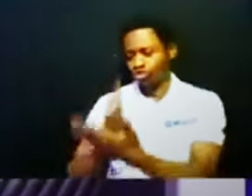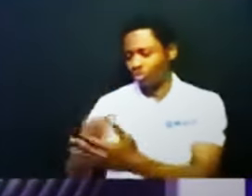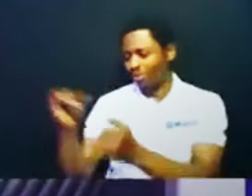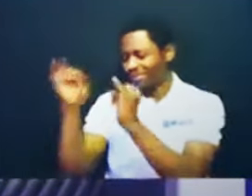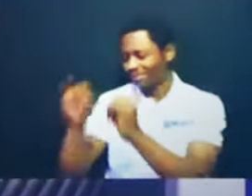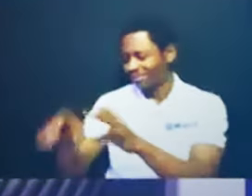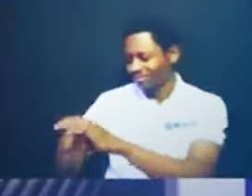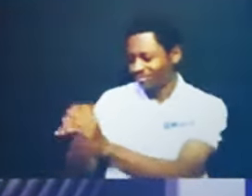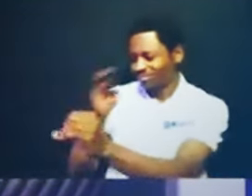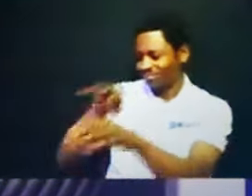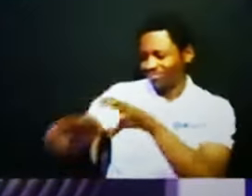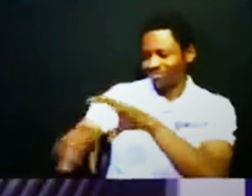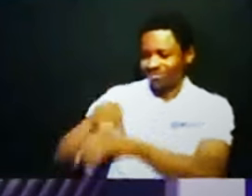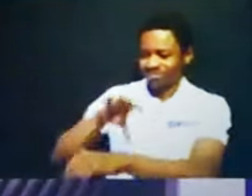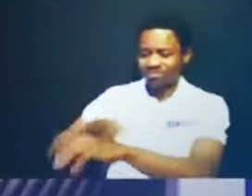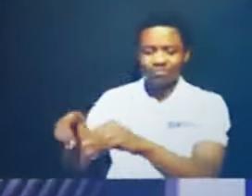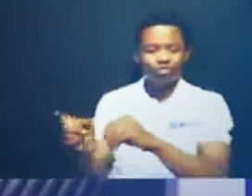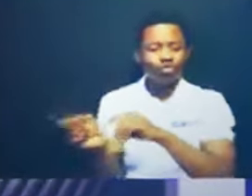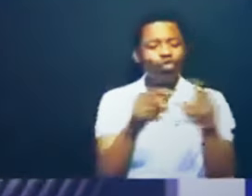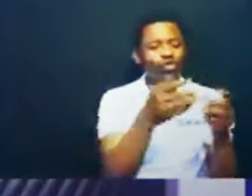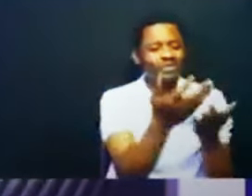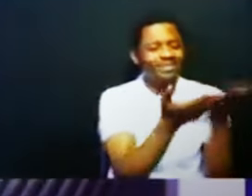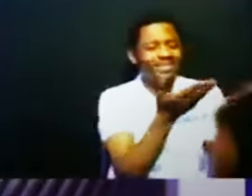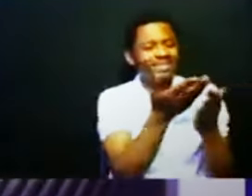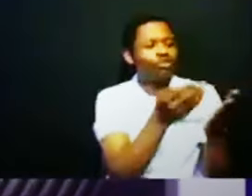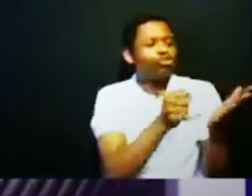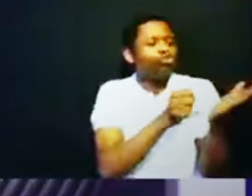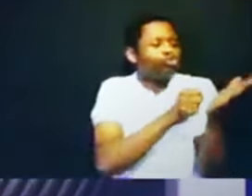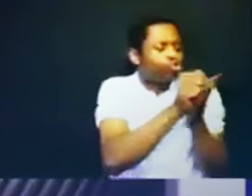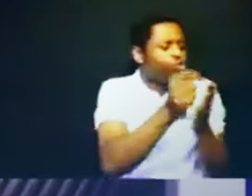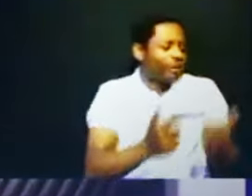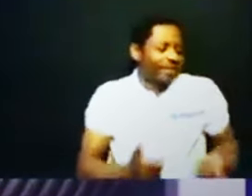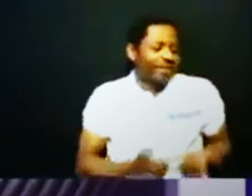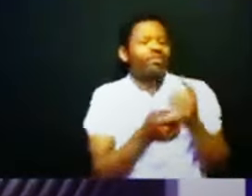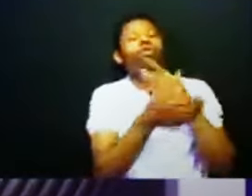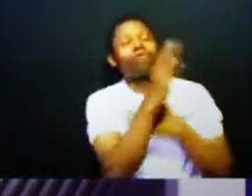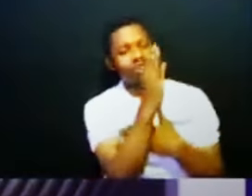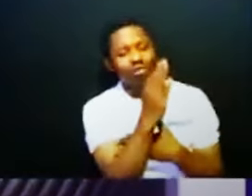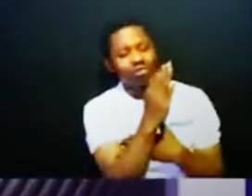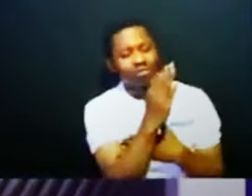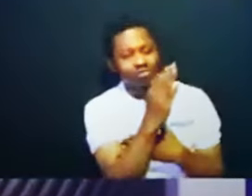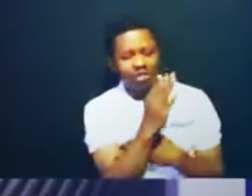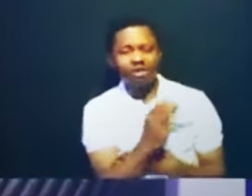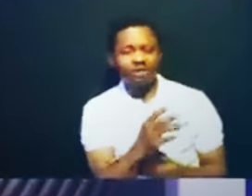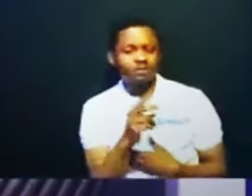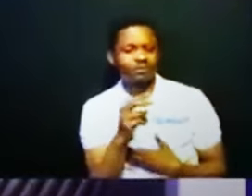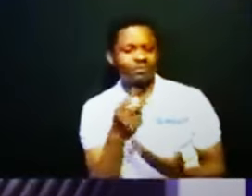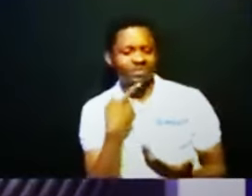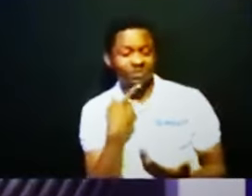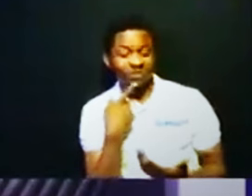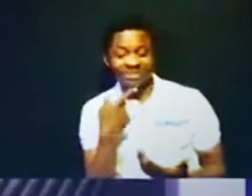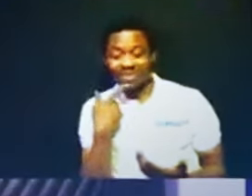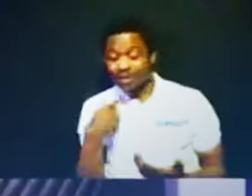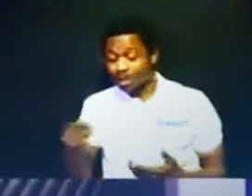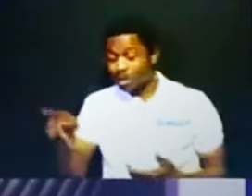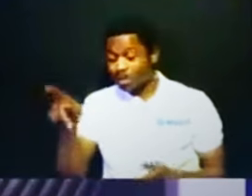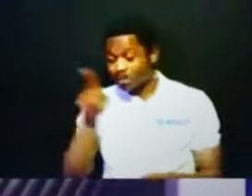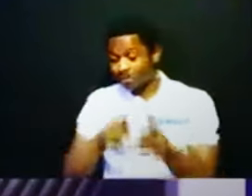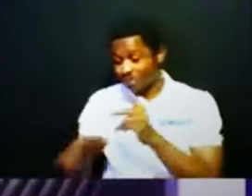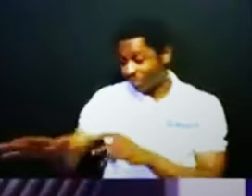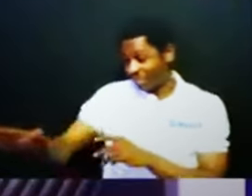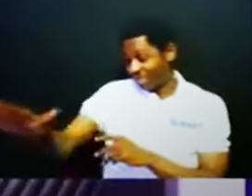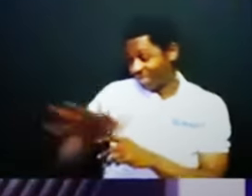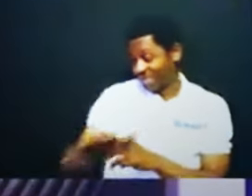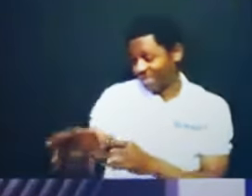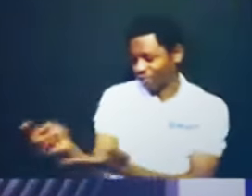serve the living and true God. Now, so the people are saying that these people have turned from what? To